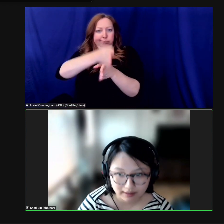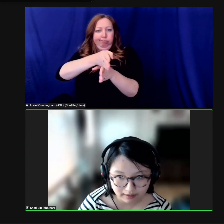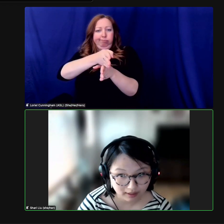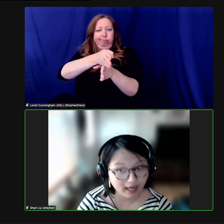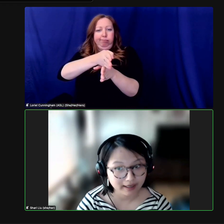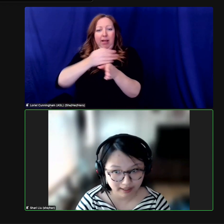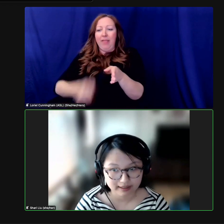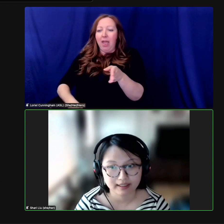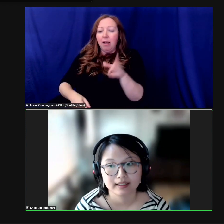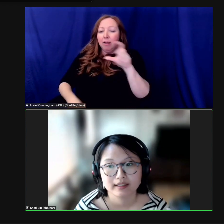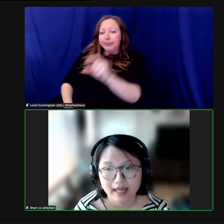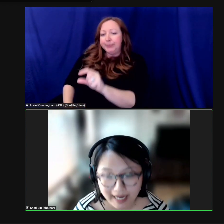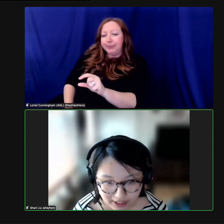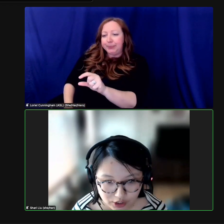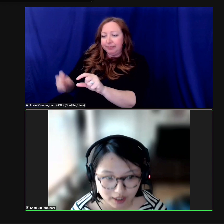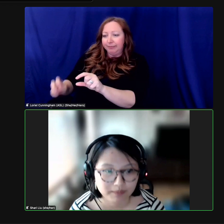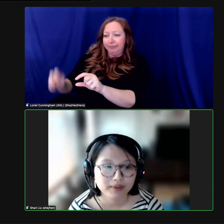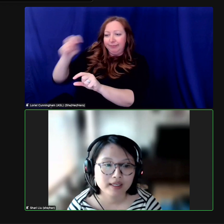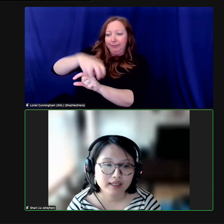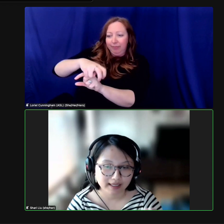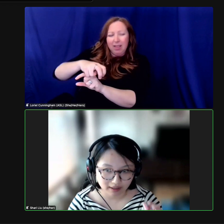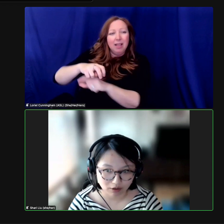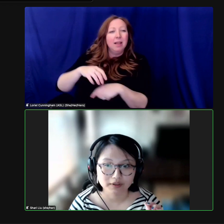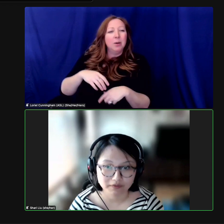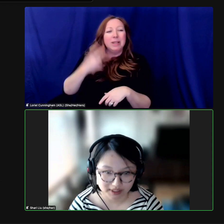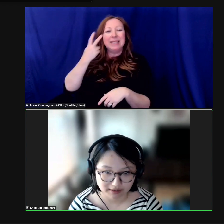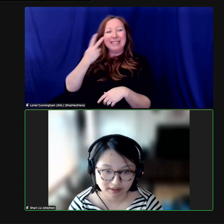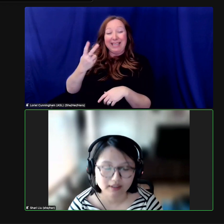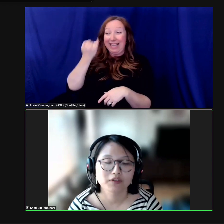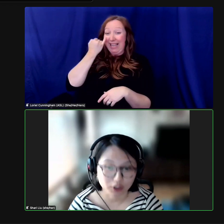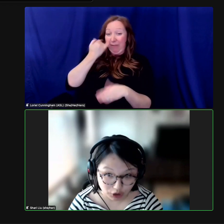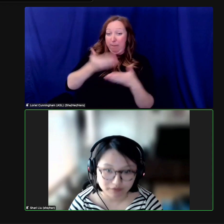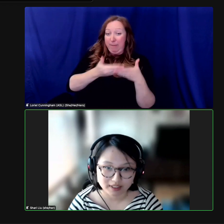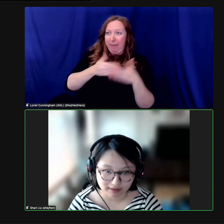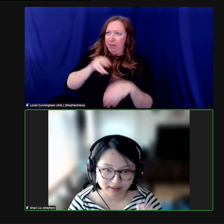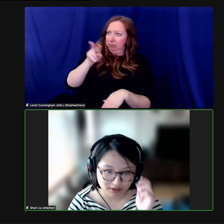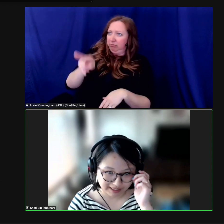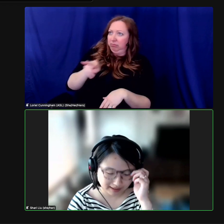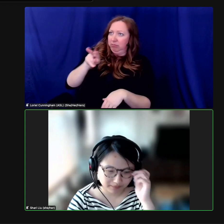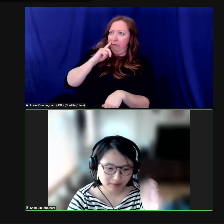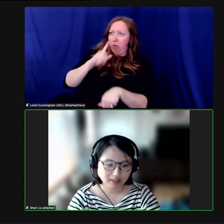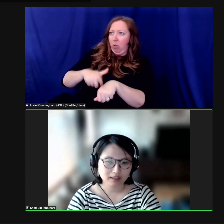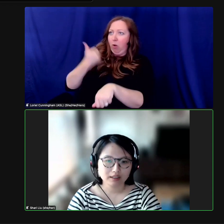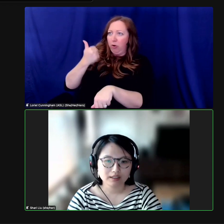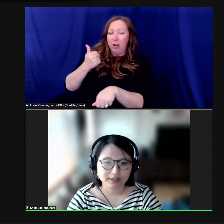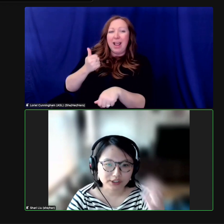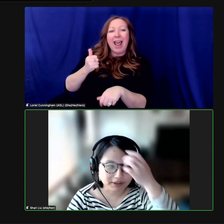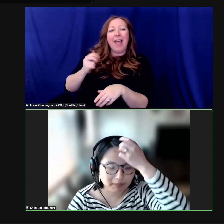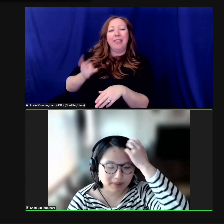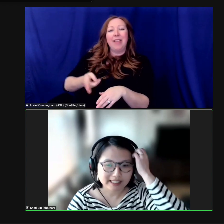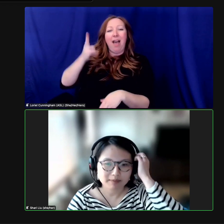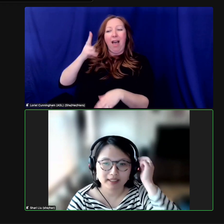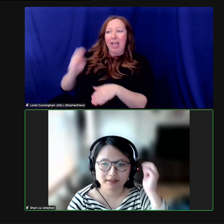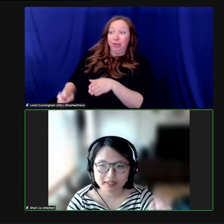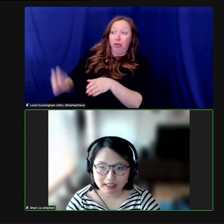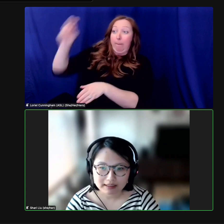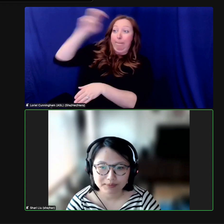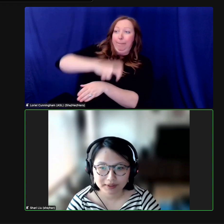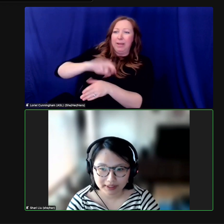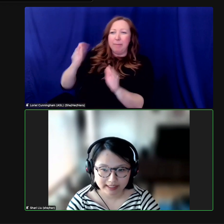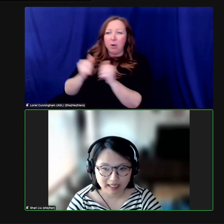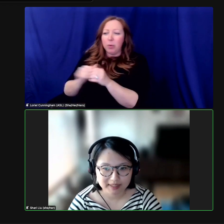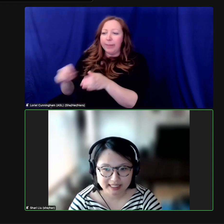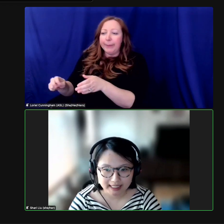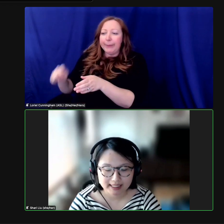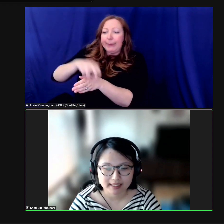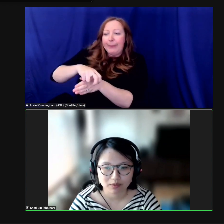and look higher at the high jump over the new physical constraint. So I'll show you a box plot of the results